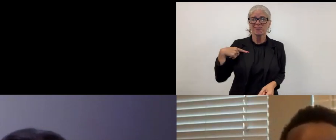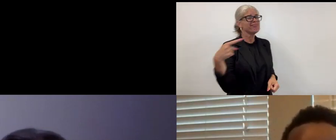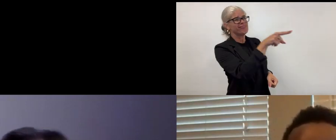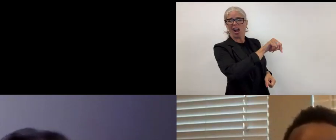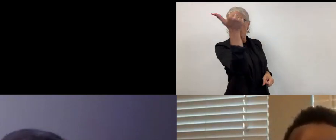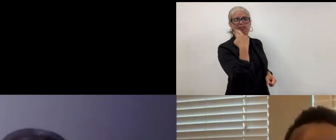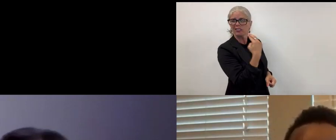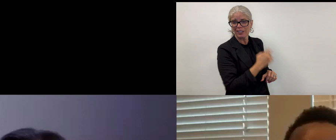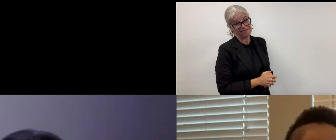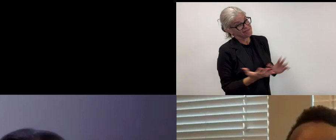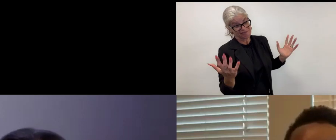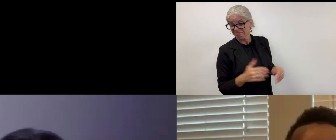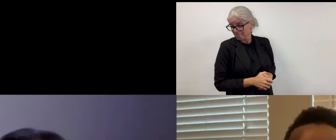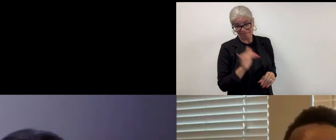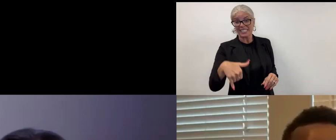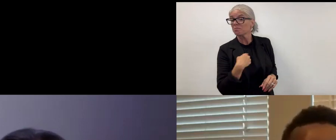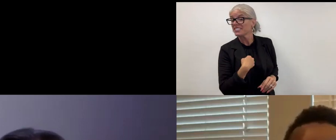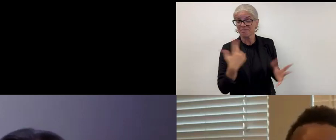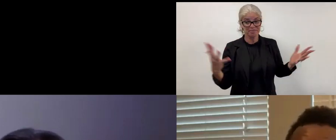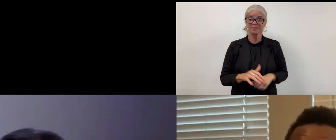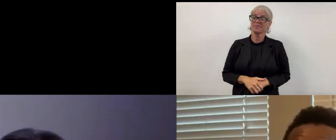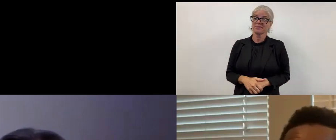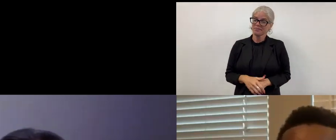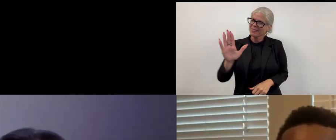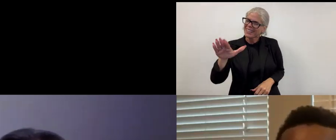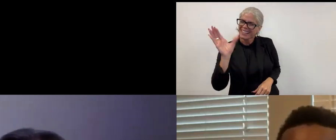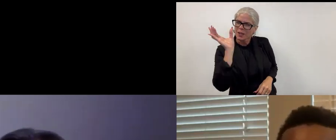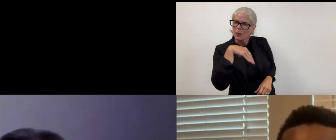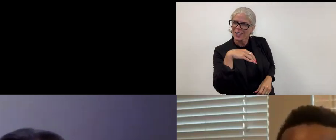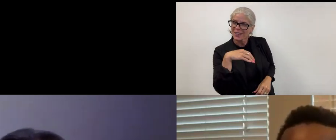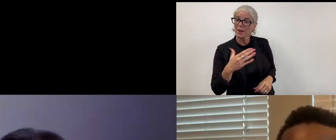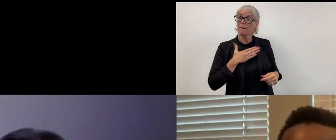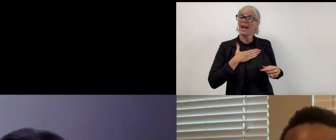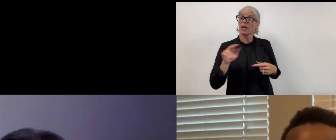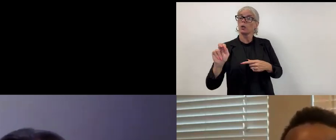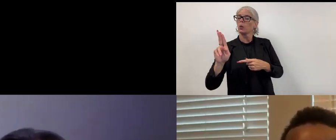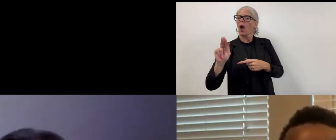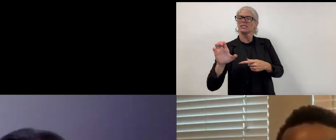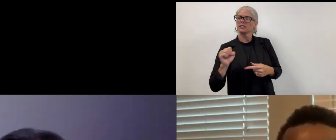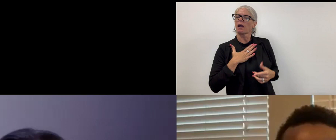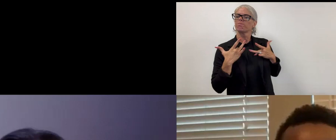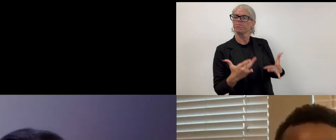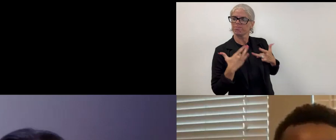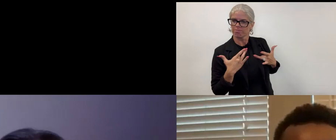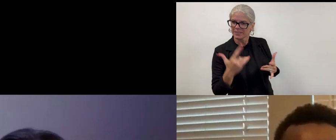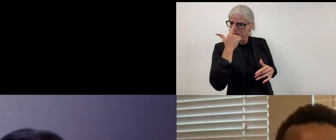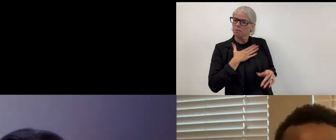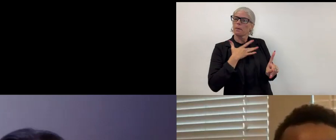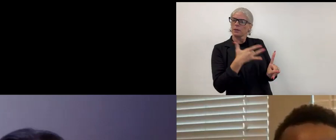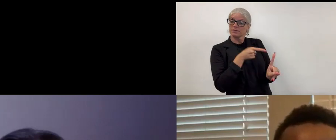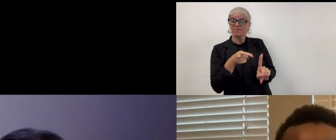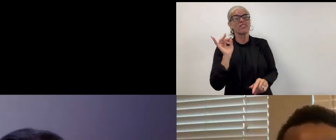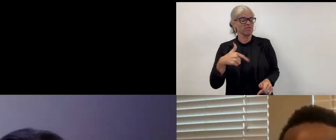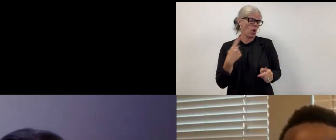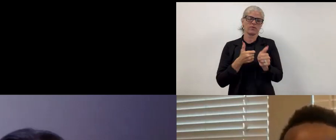patronage today. I'll find somewhere else that is accessible and support them. And yeah, it's kind of a weird, like nuanced thing, maybe a quirk,